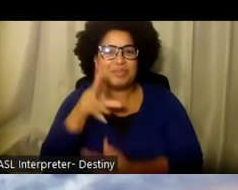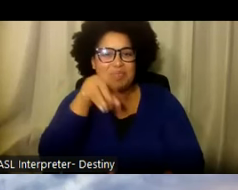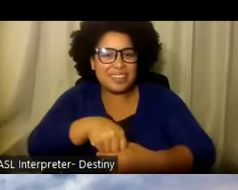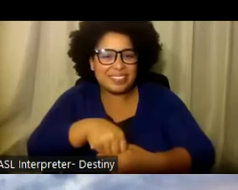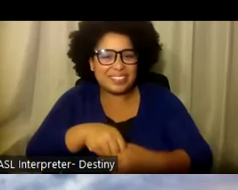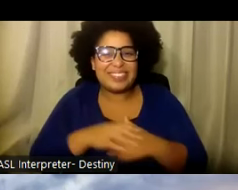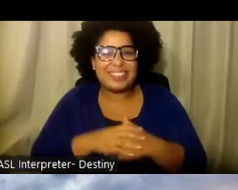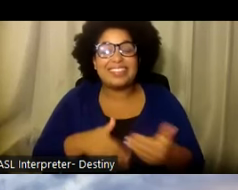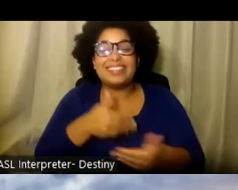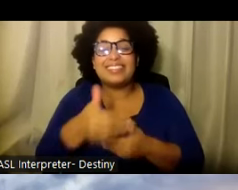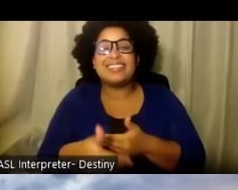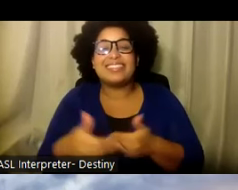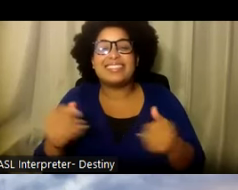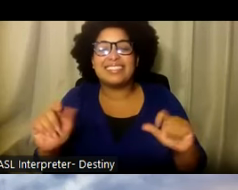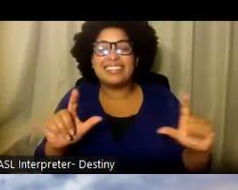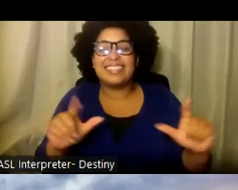Next slide.